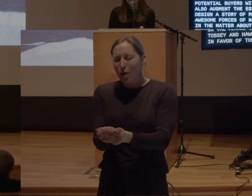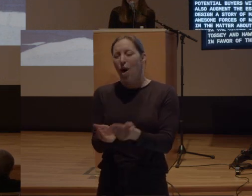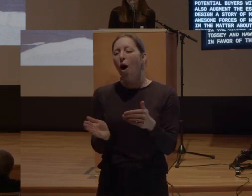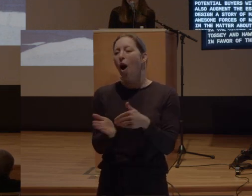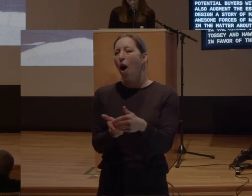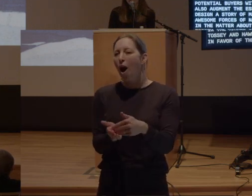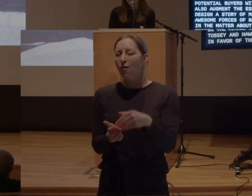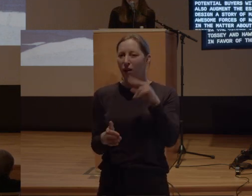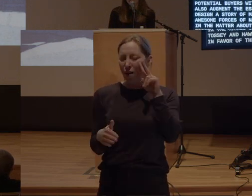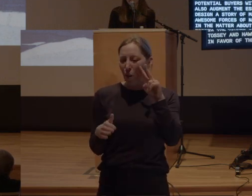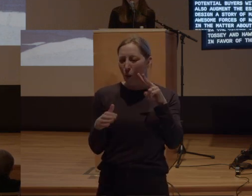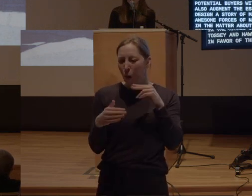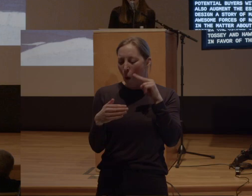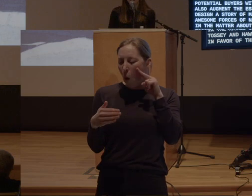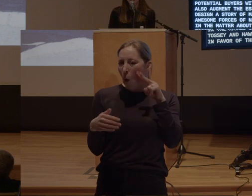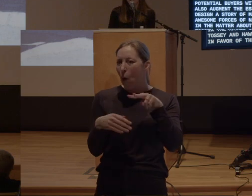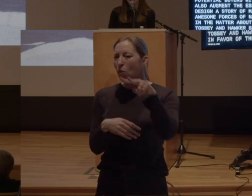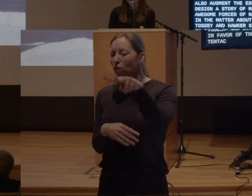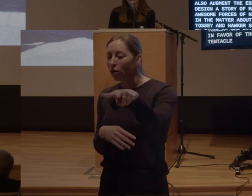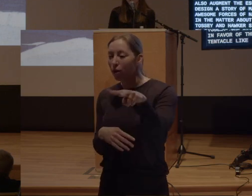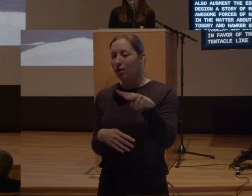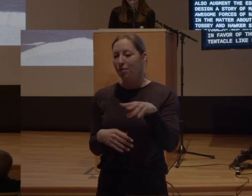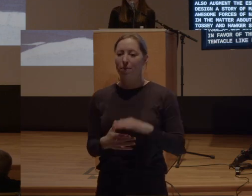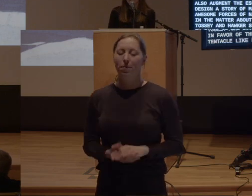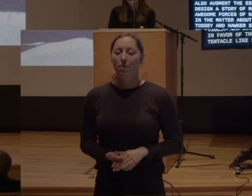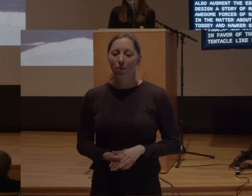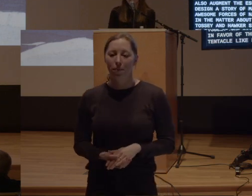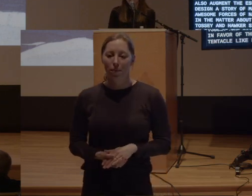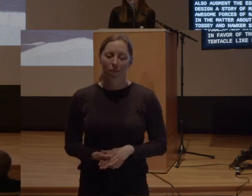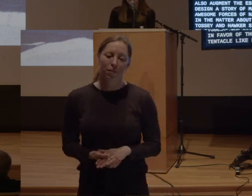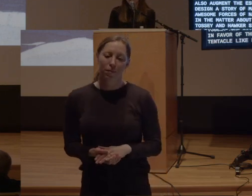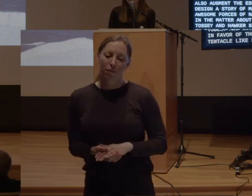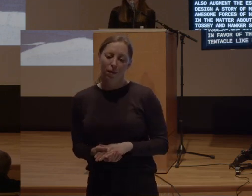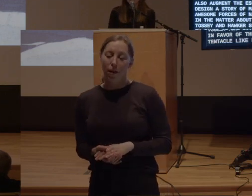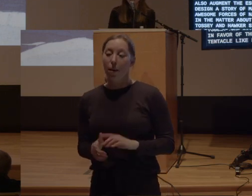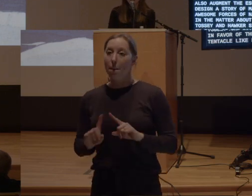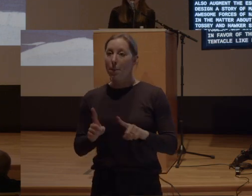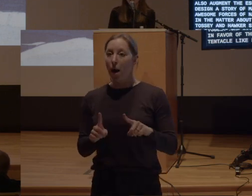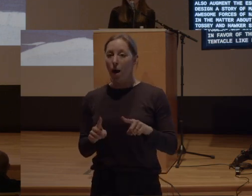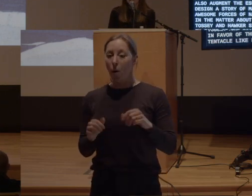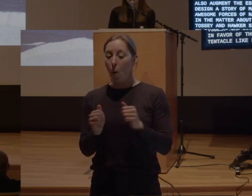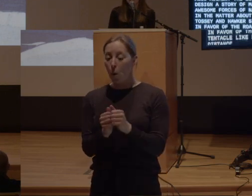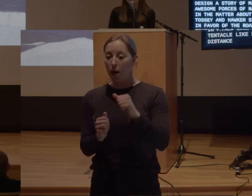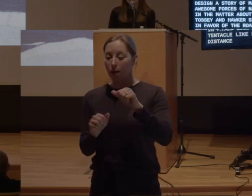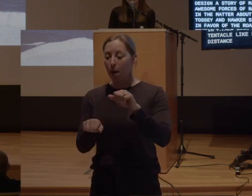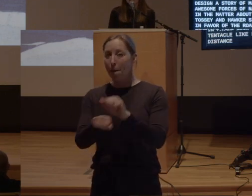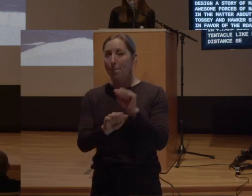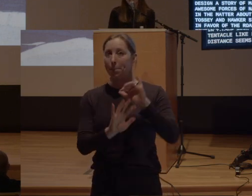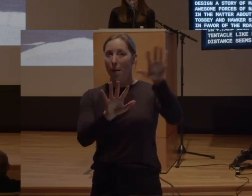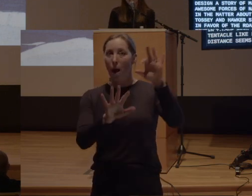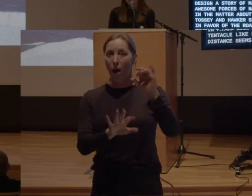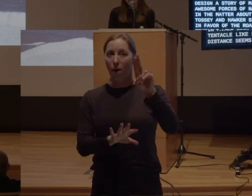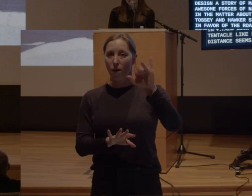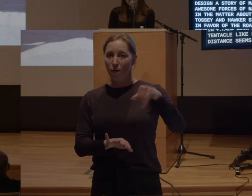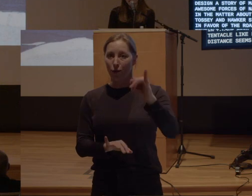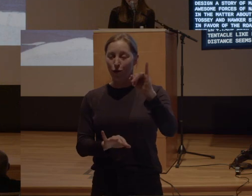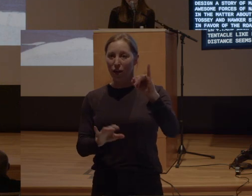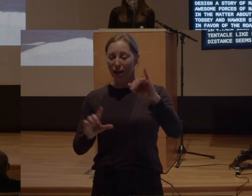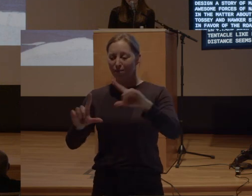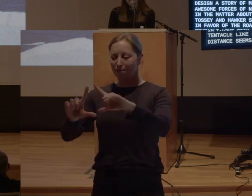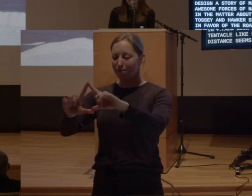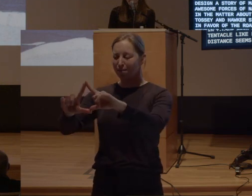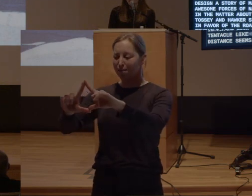rearing wave and its crown of tentacle-like foam. Even Mount Fuji in the distance seems diminished in the wave's